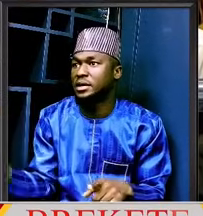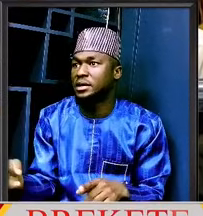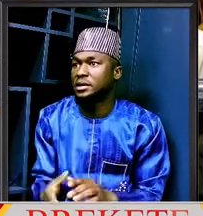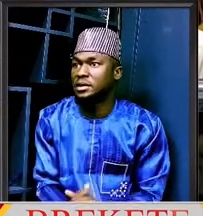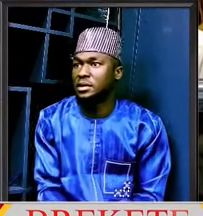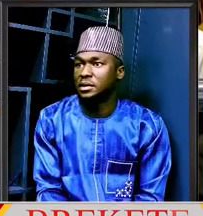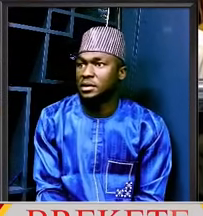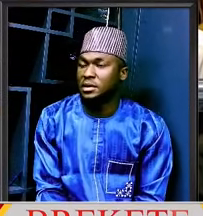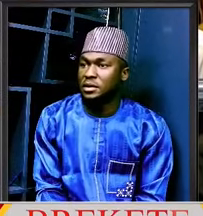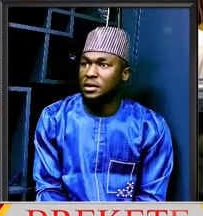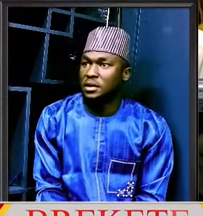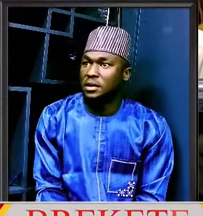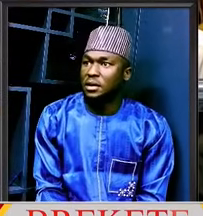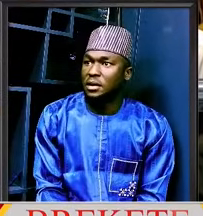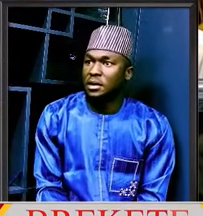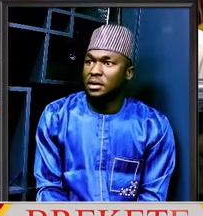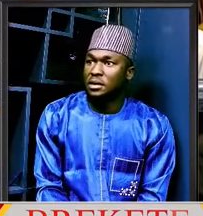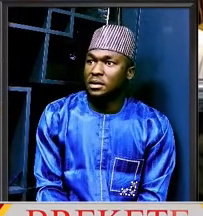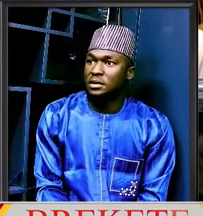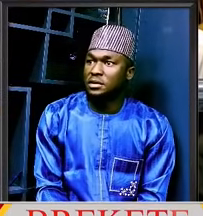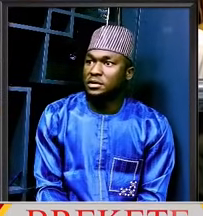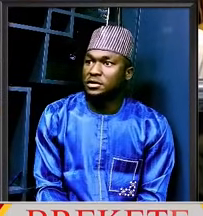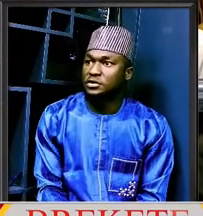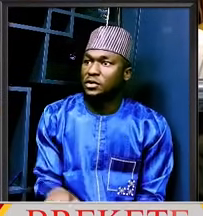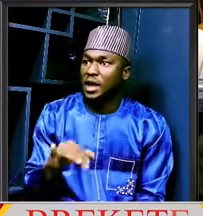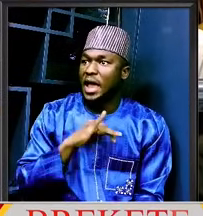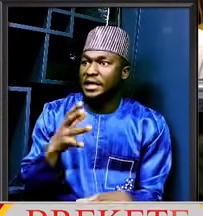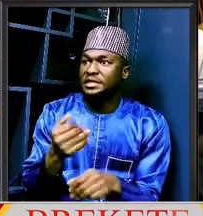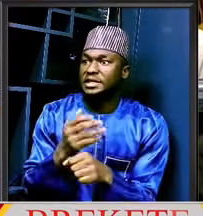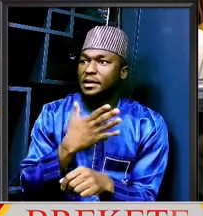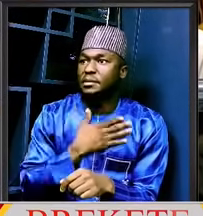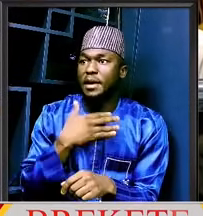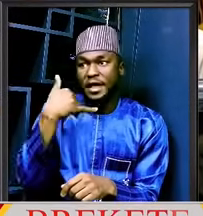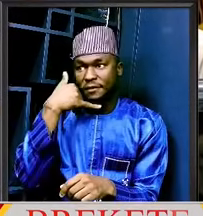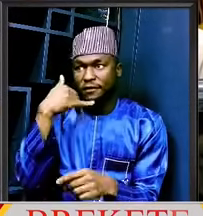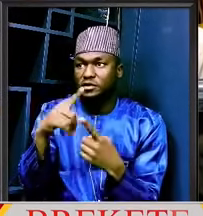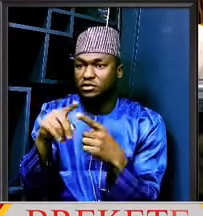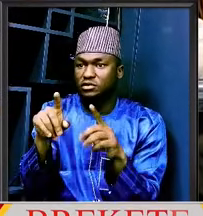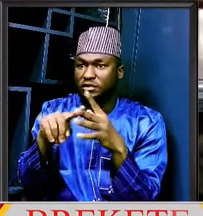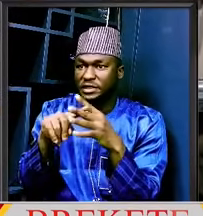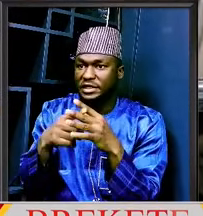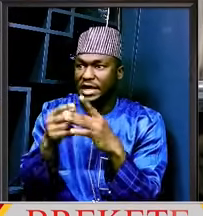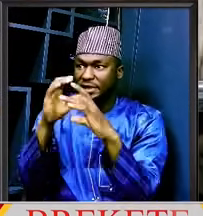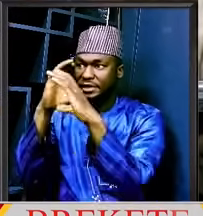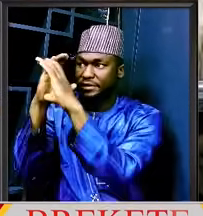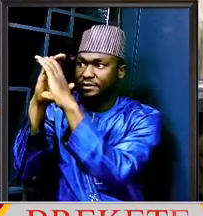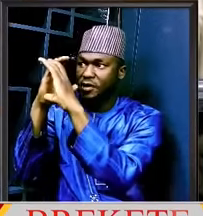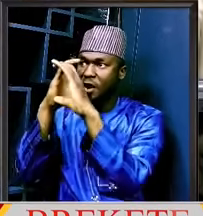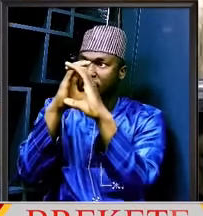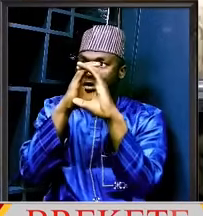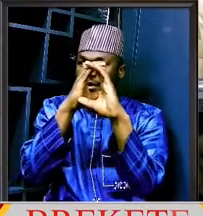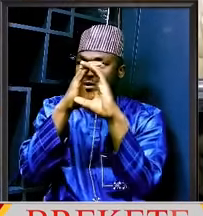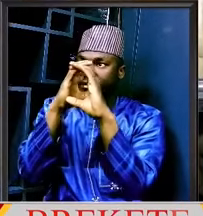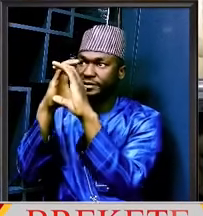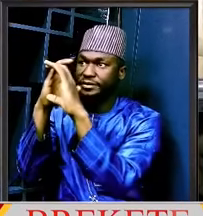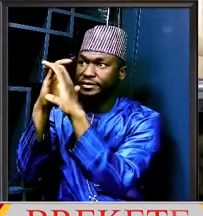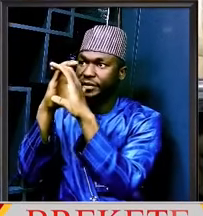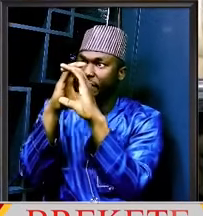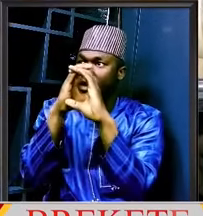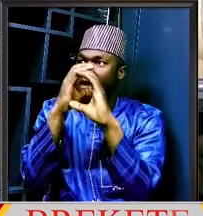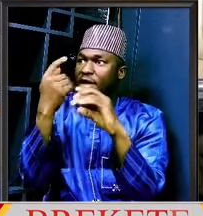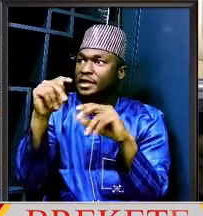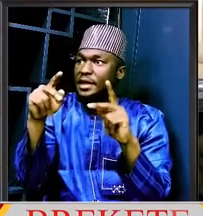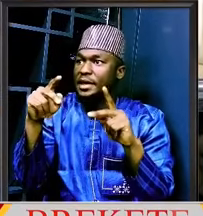law and I know what evidence is, so I now quickly went and took my phone and started recording them. The man now spoke in thief language